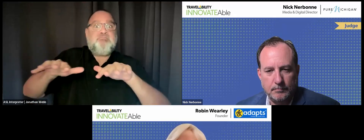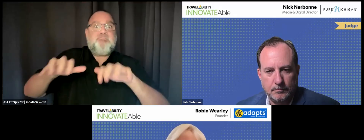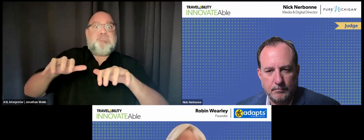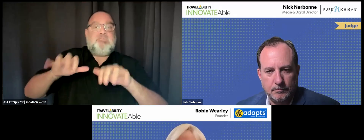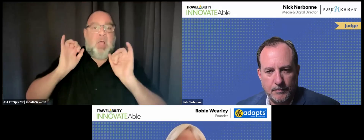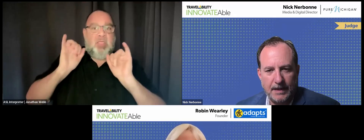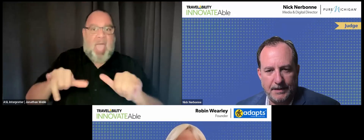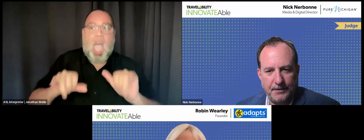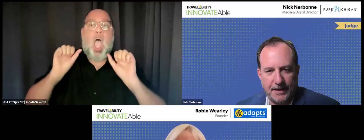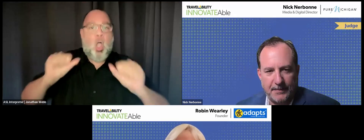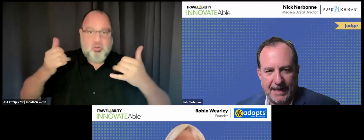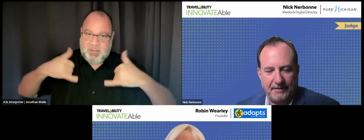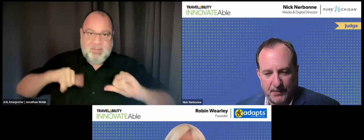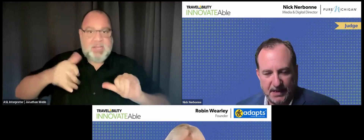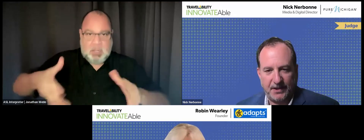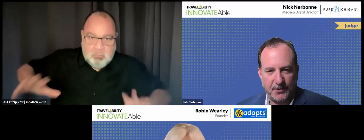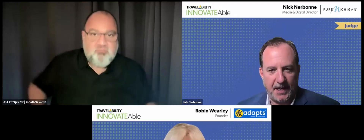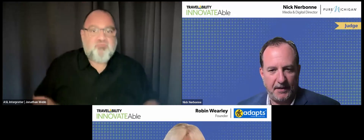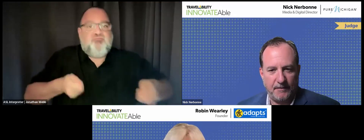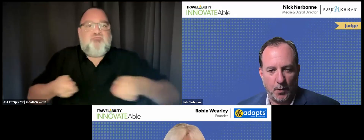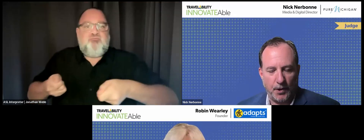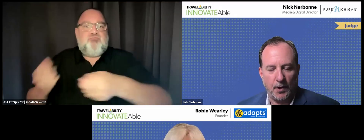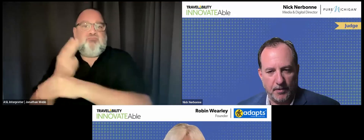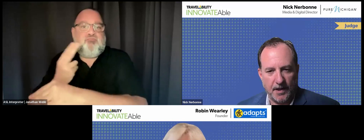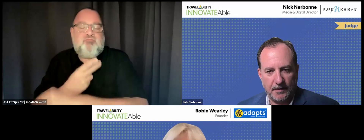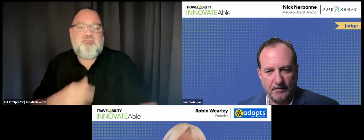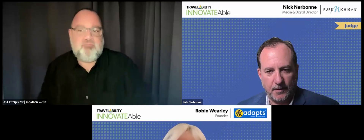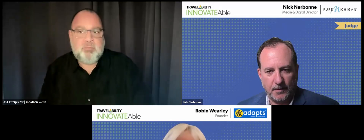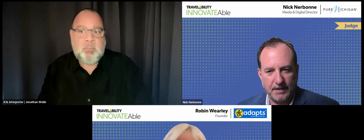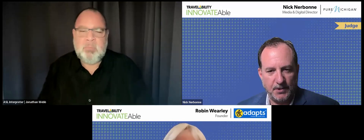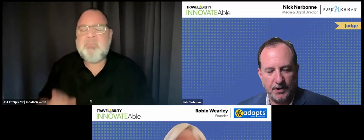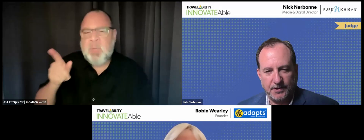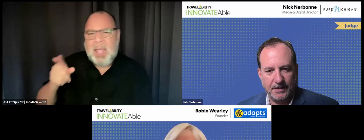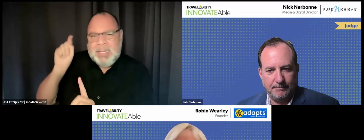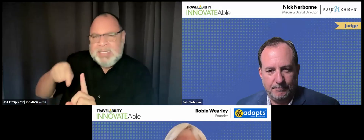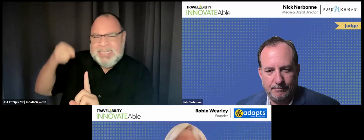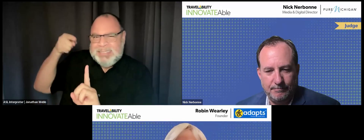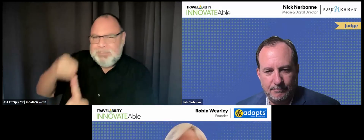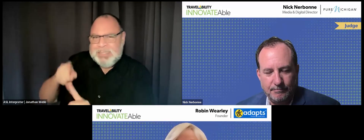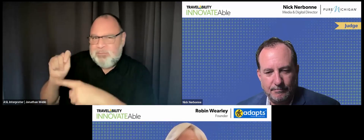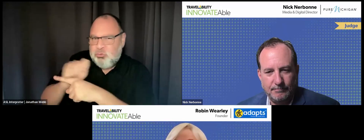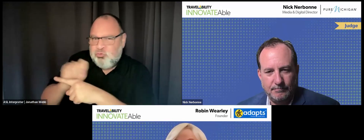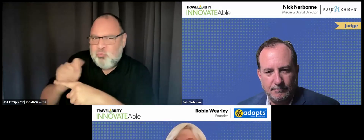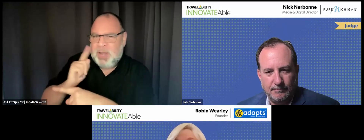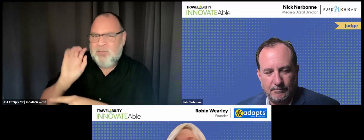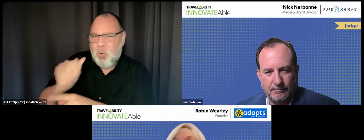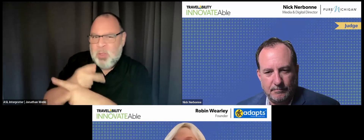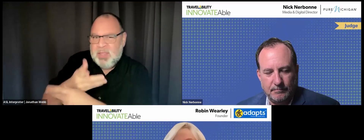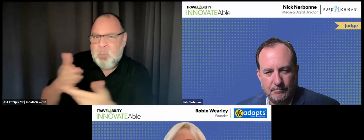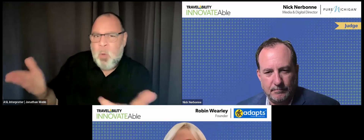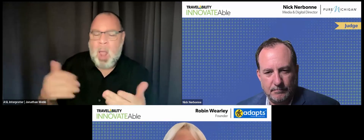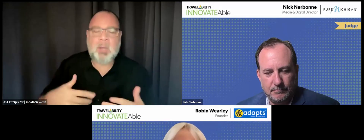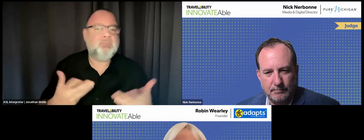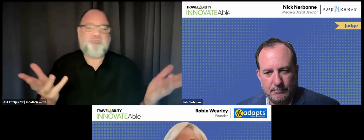an emergency. And do you recommend having specific training for your product for teams who are using it? It's pretty intuitive.